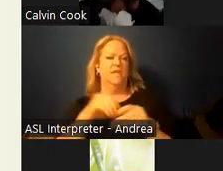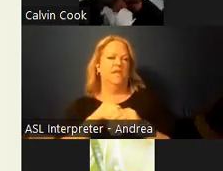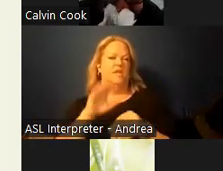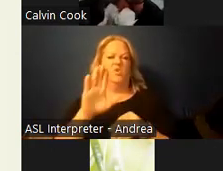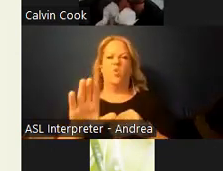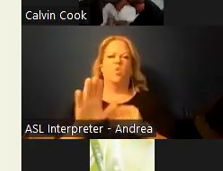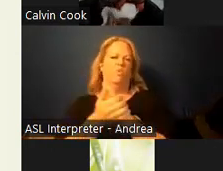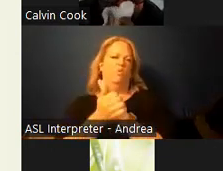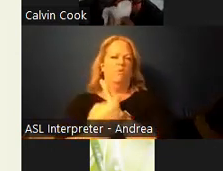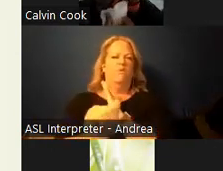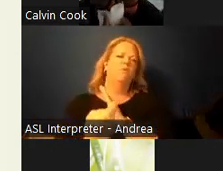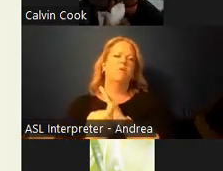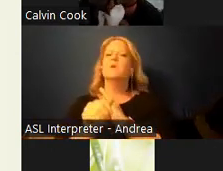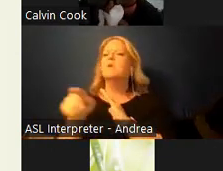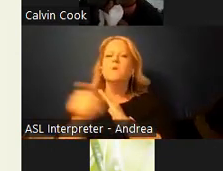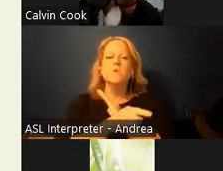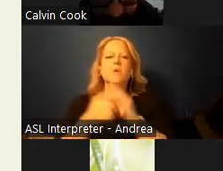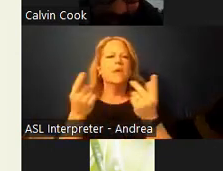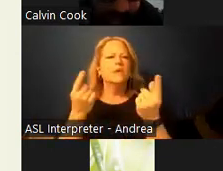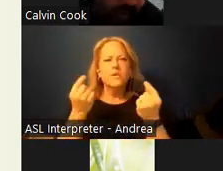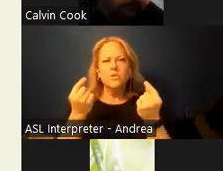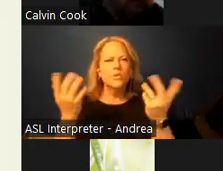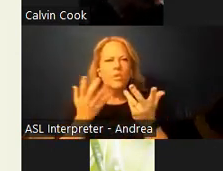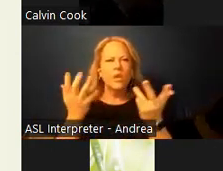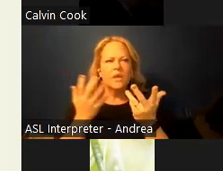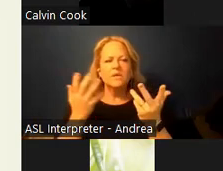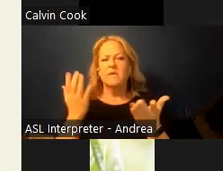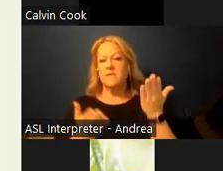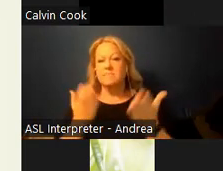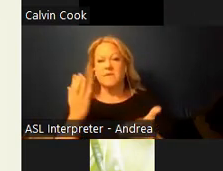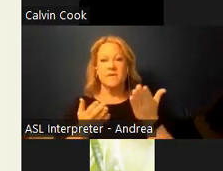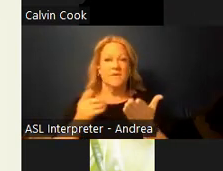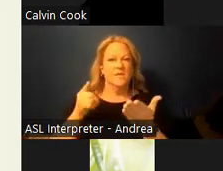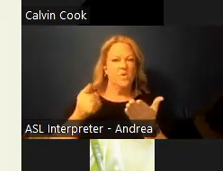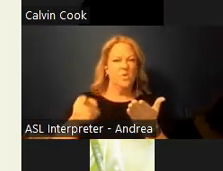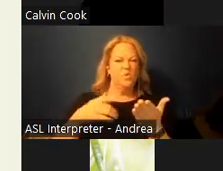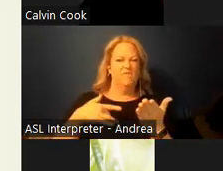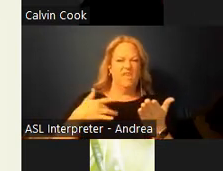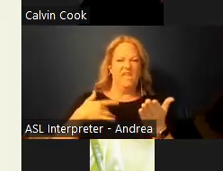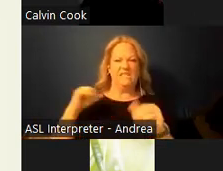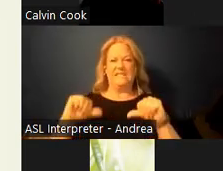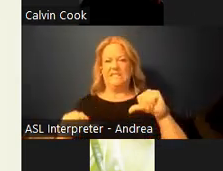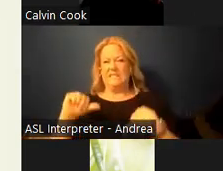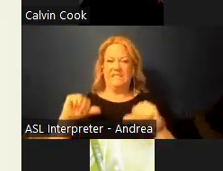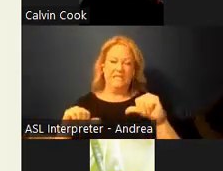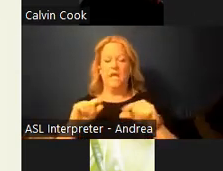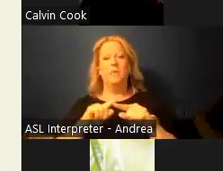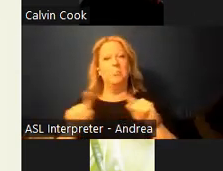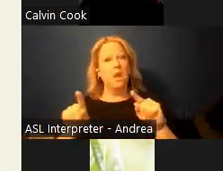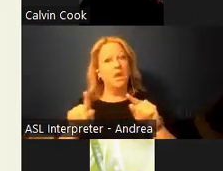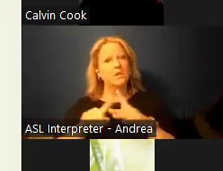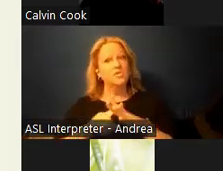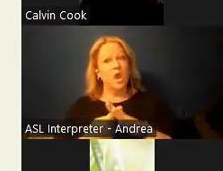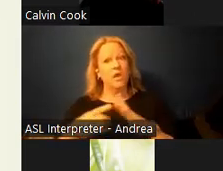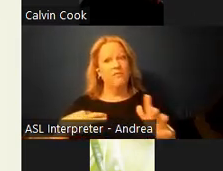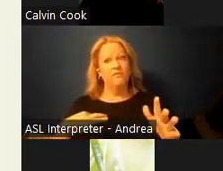do. Maybe you weren't sure that you could work. And so by volunteering, you start to gain